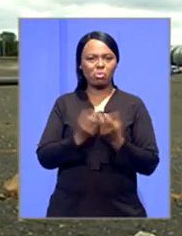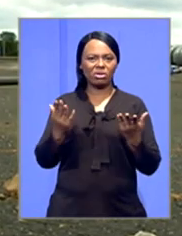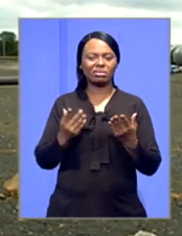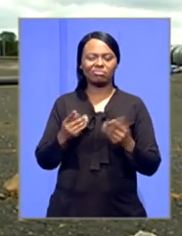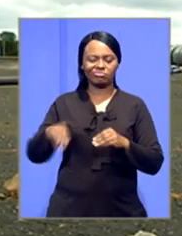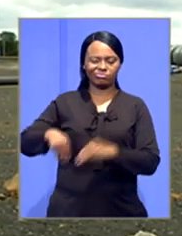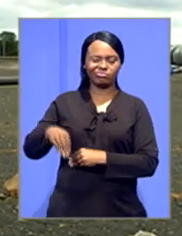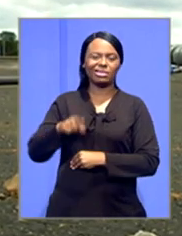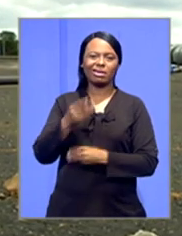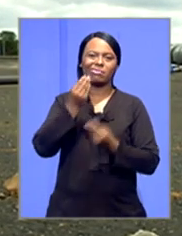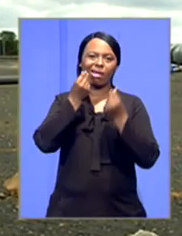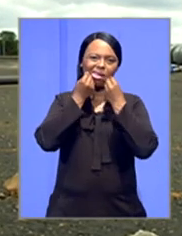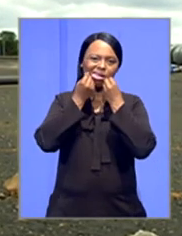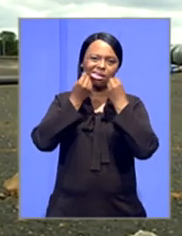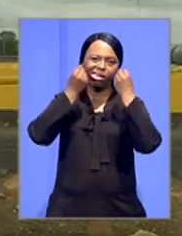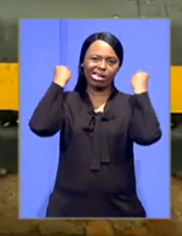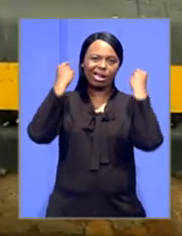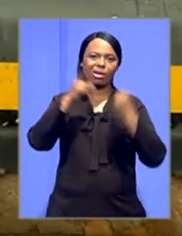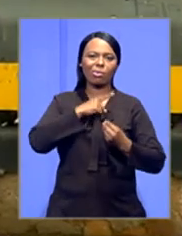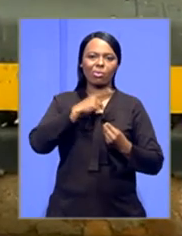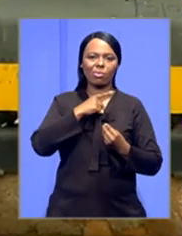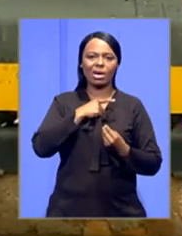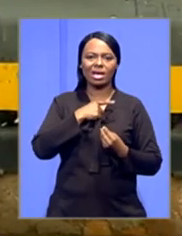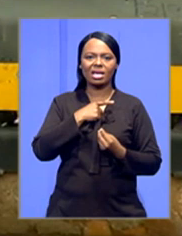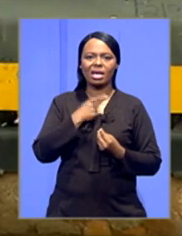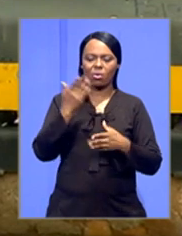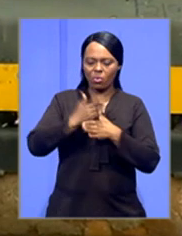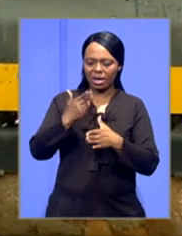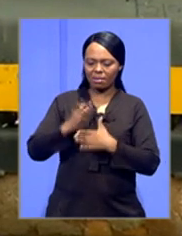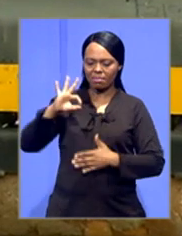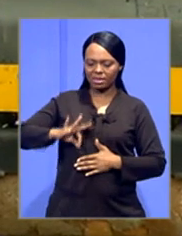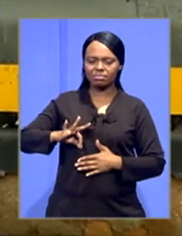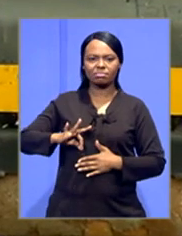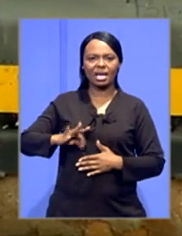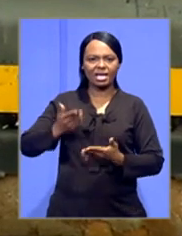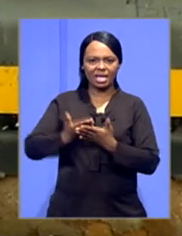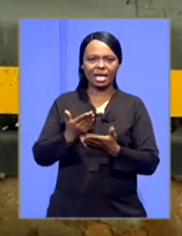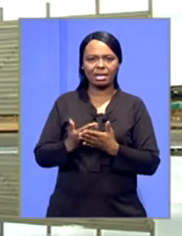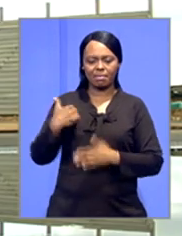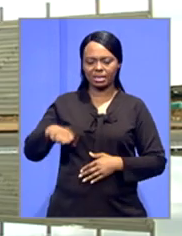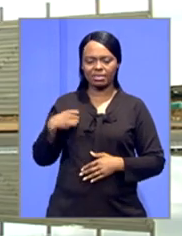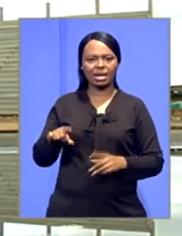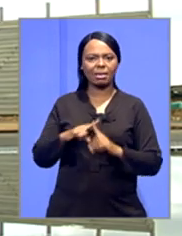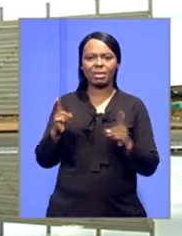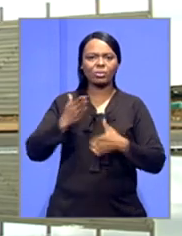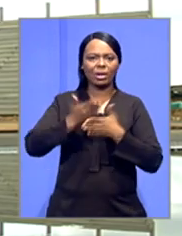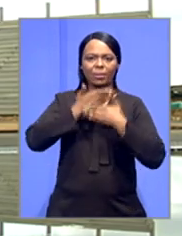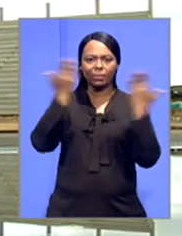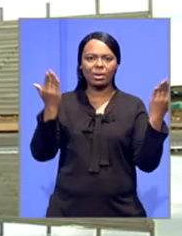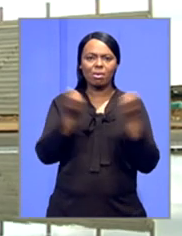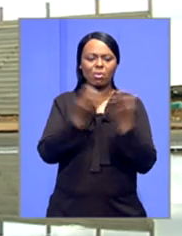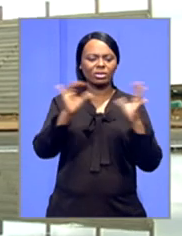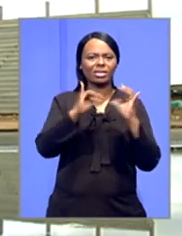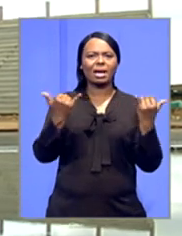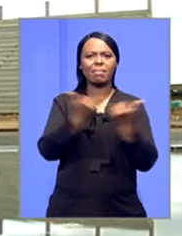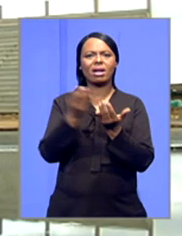la gore le batho ba o bereka mmasepala ba kgona go ipatela ka bo bona ba ntse ba sa bereka. Go na le dikhamphani tse dintsi tse e le gore di patetswe